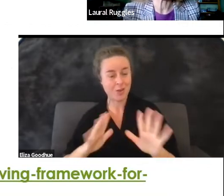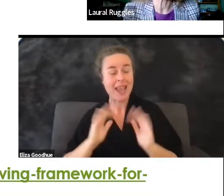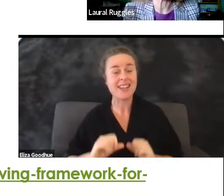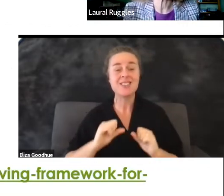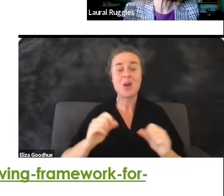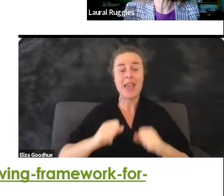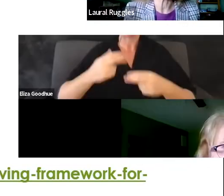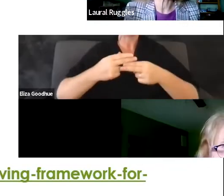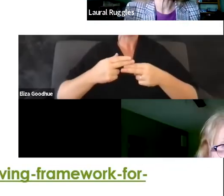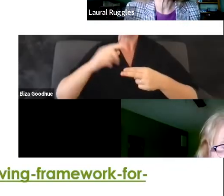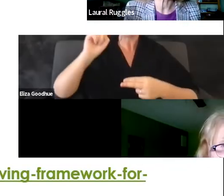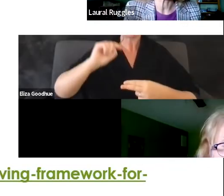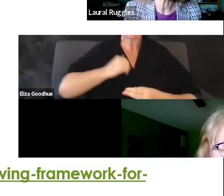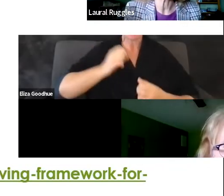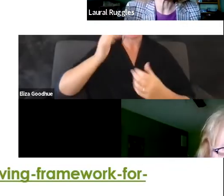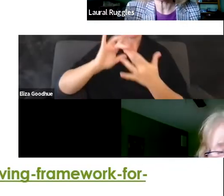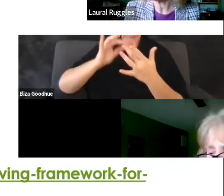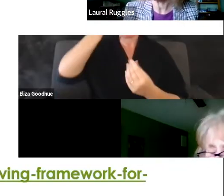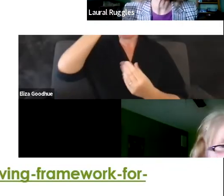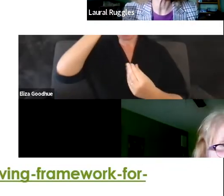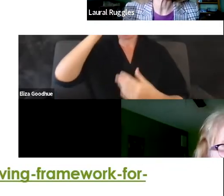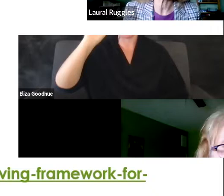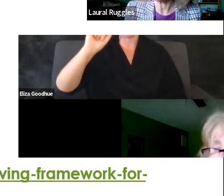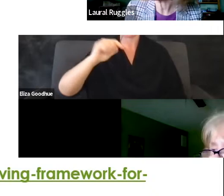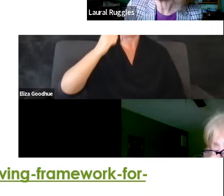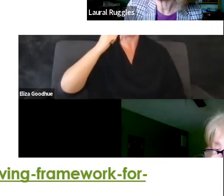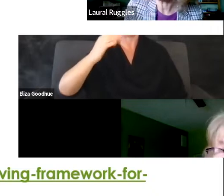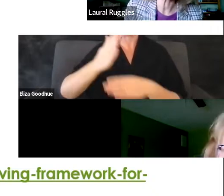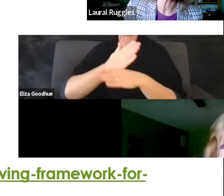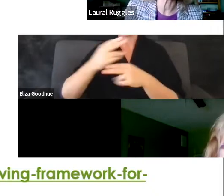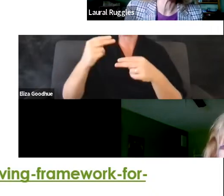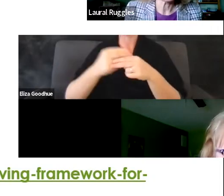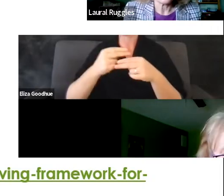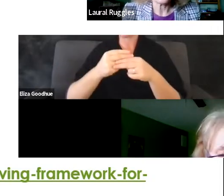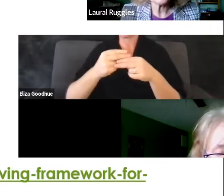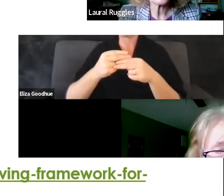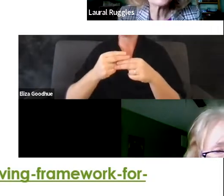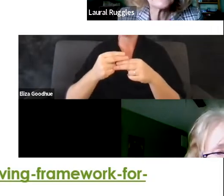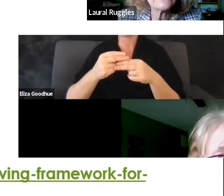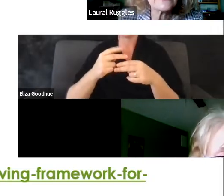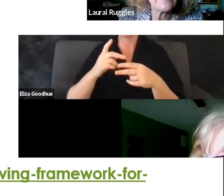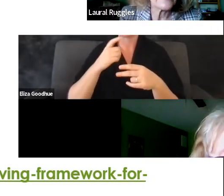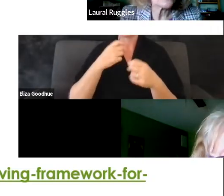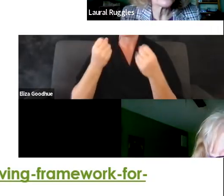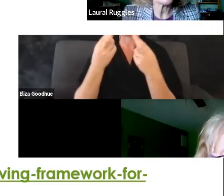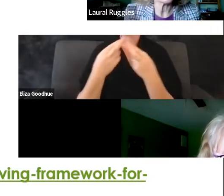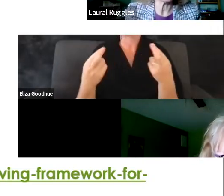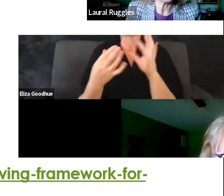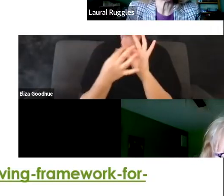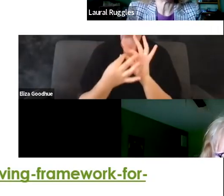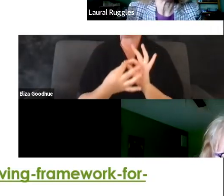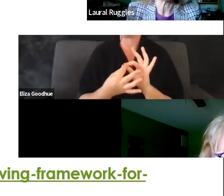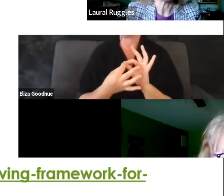And also, because I think they're probably going to share the slides, lots of resource links if you want to